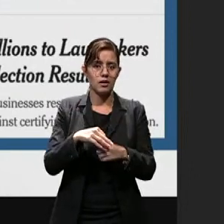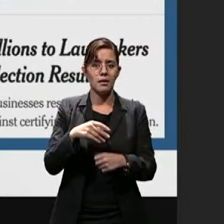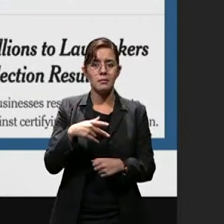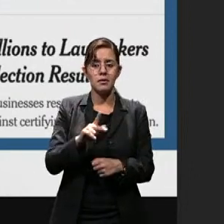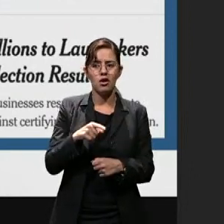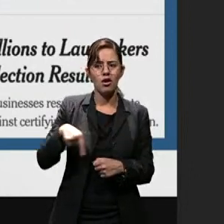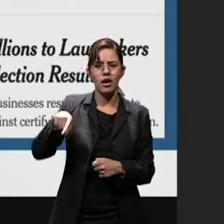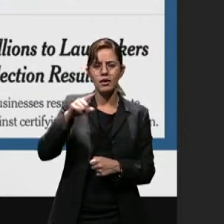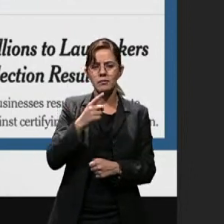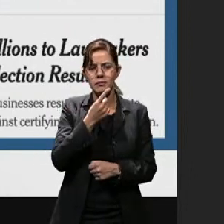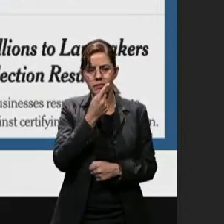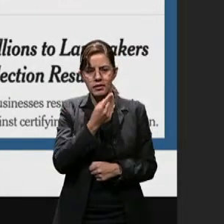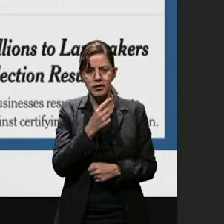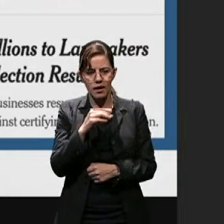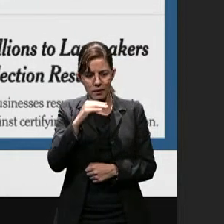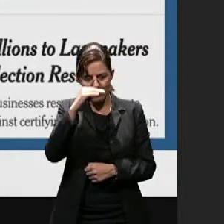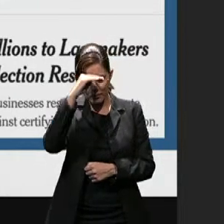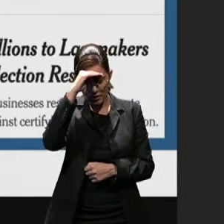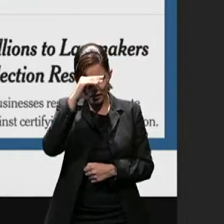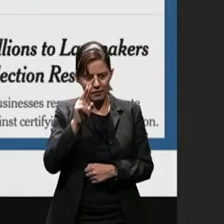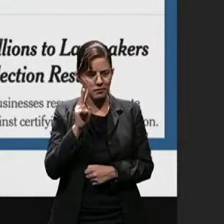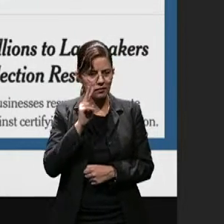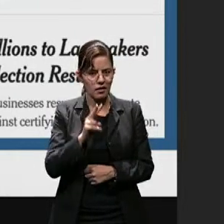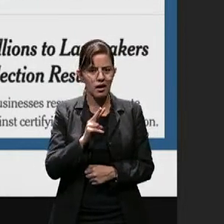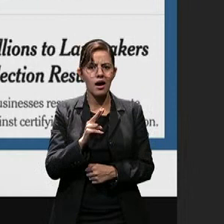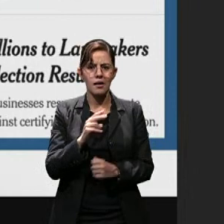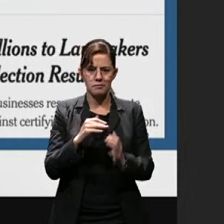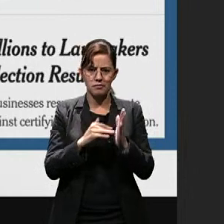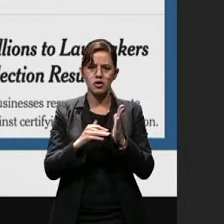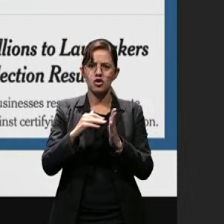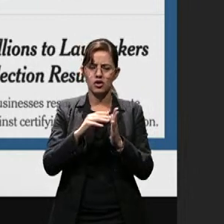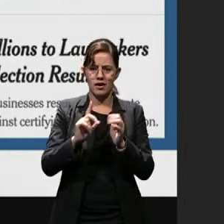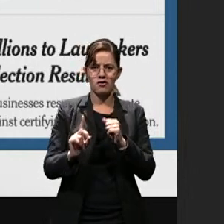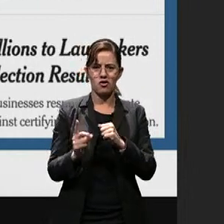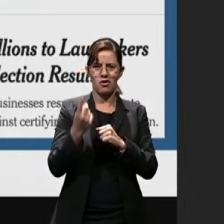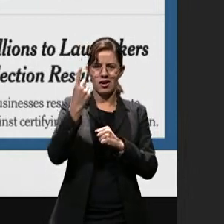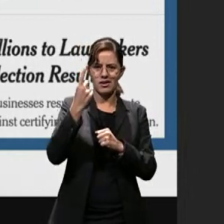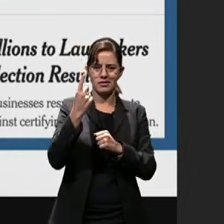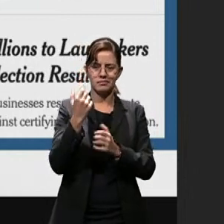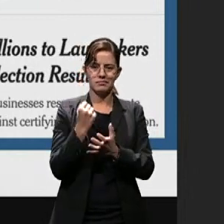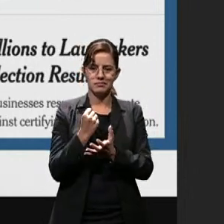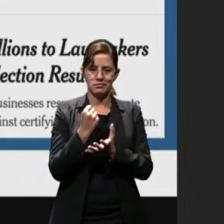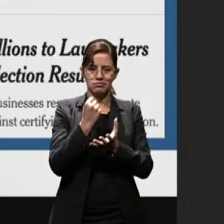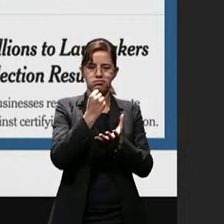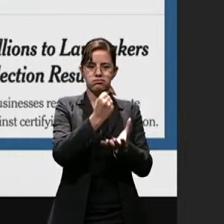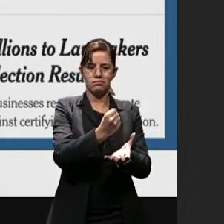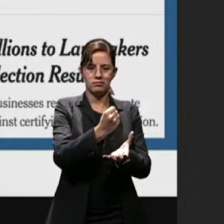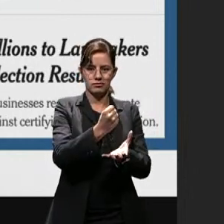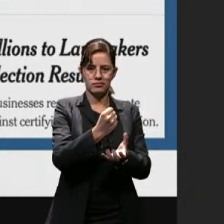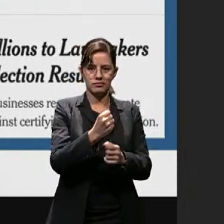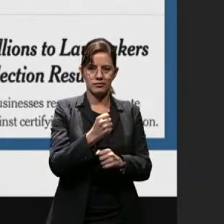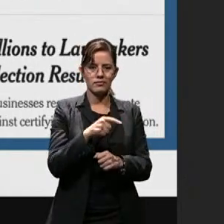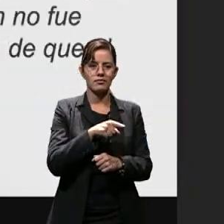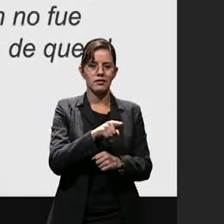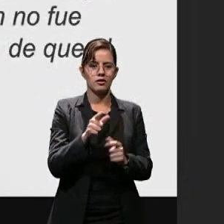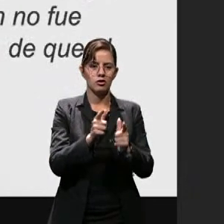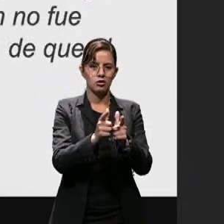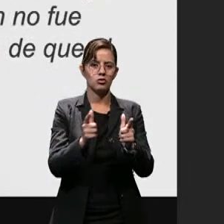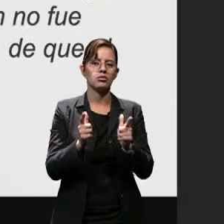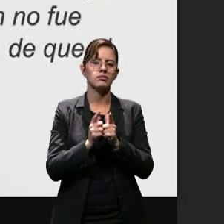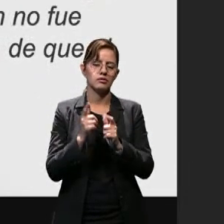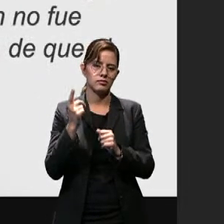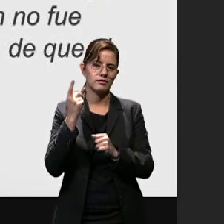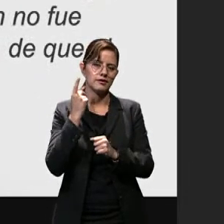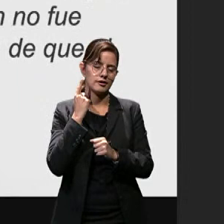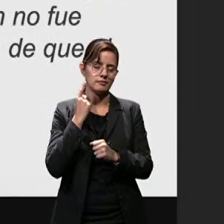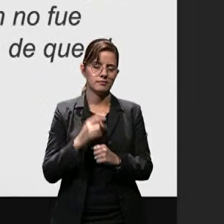dollars into the state and into the coffers of partisan actors. And every state in the United States has a